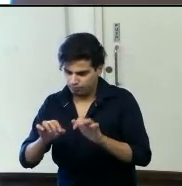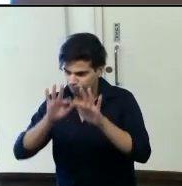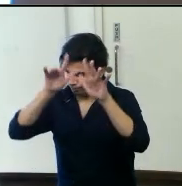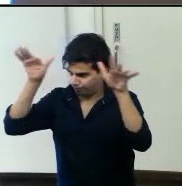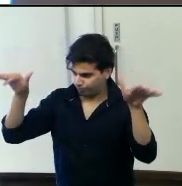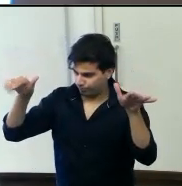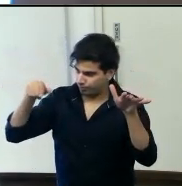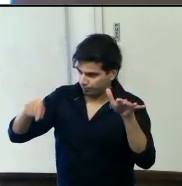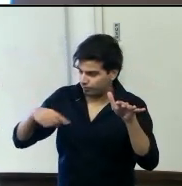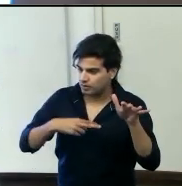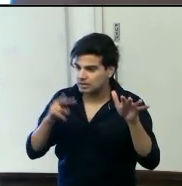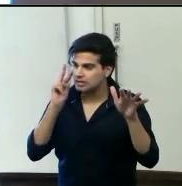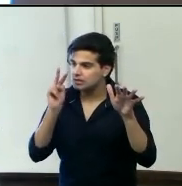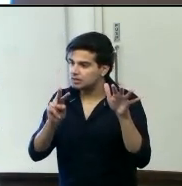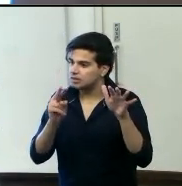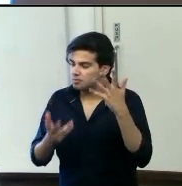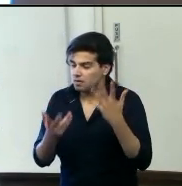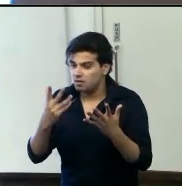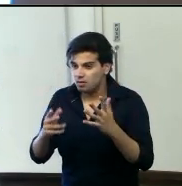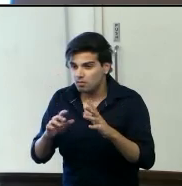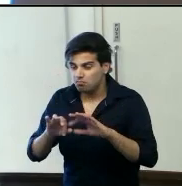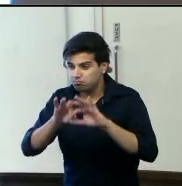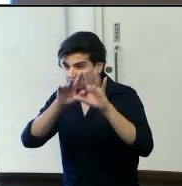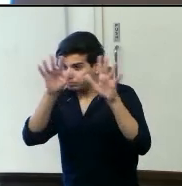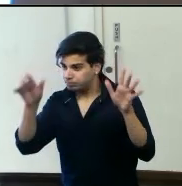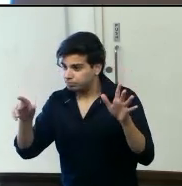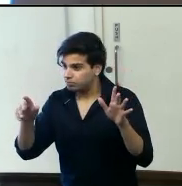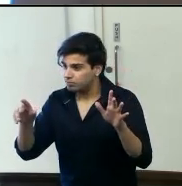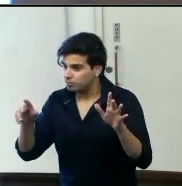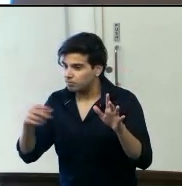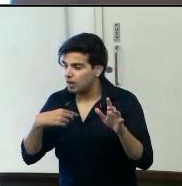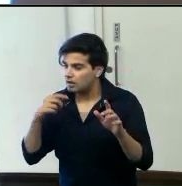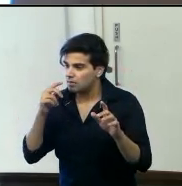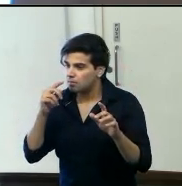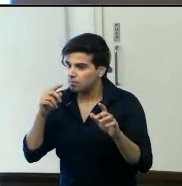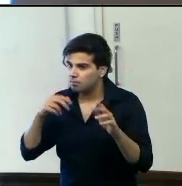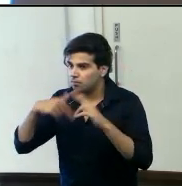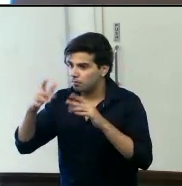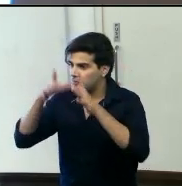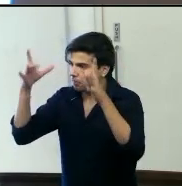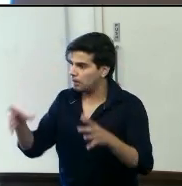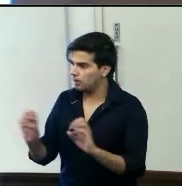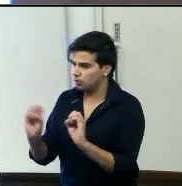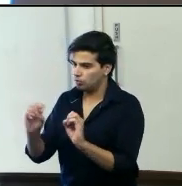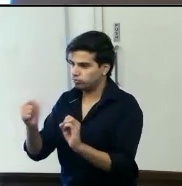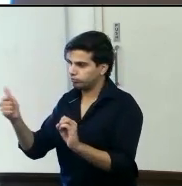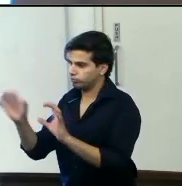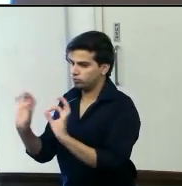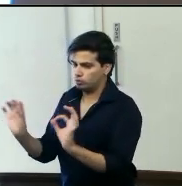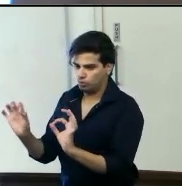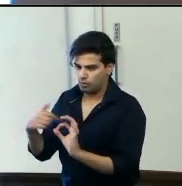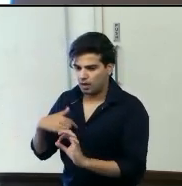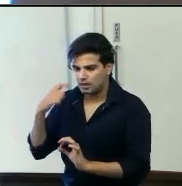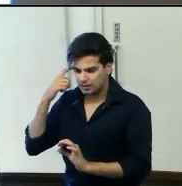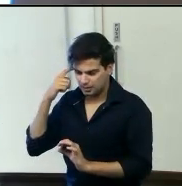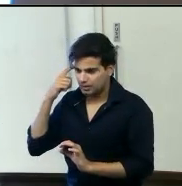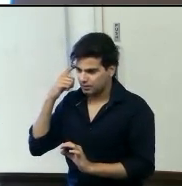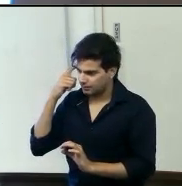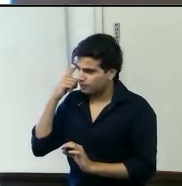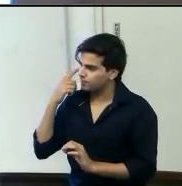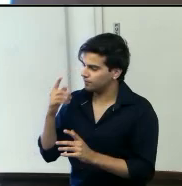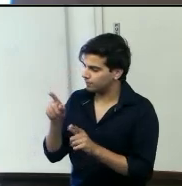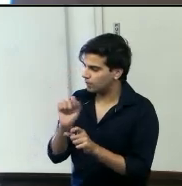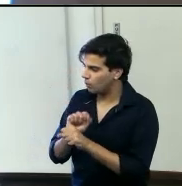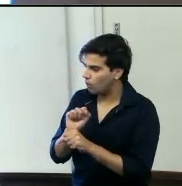killed the work. That means you have made it so concrete that there is no other readings that are possible. So I think that calibration of